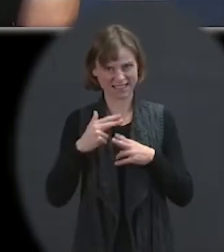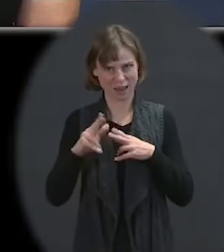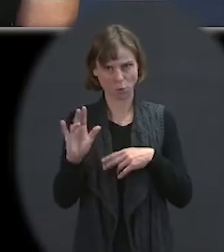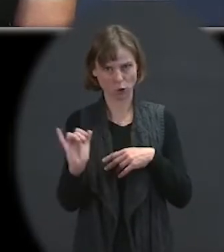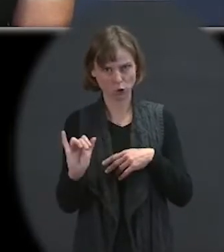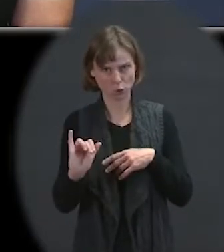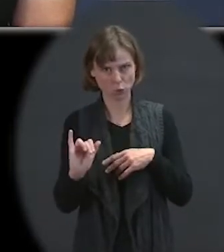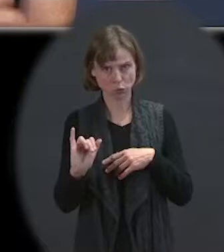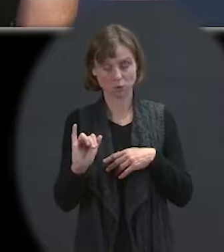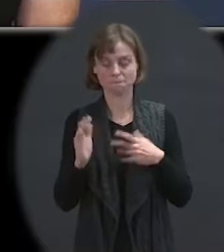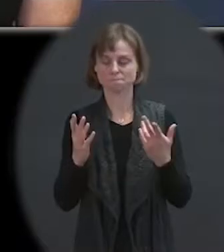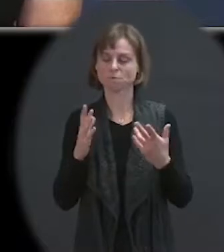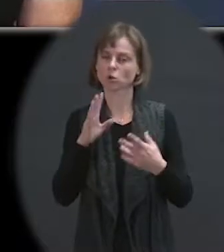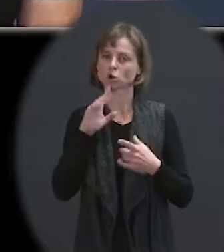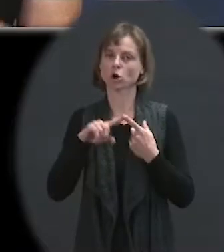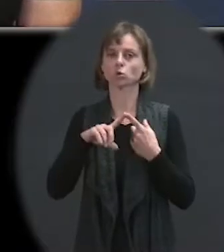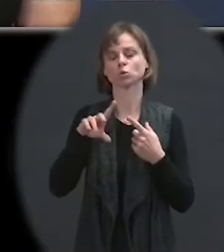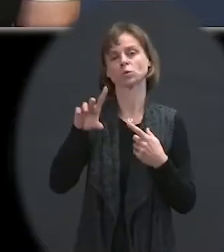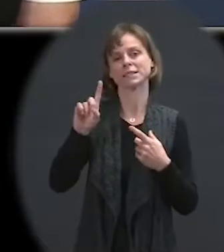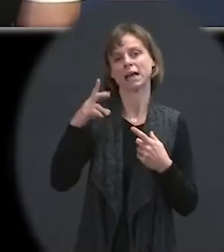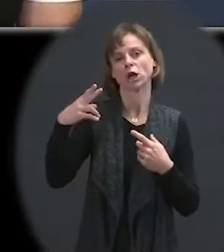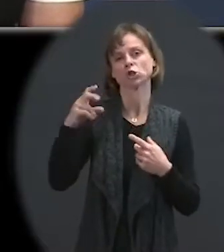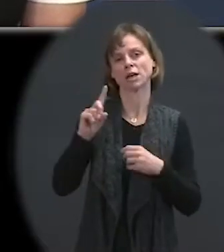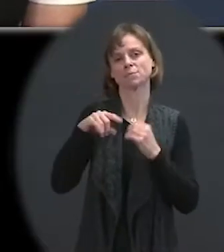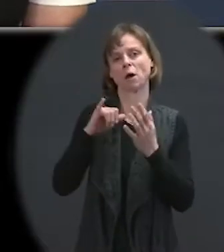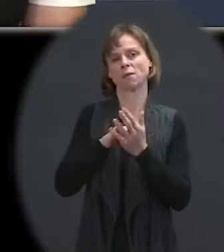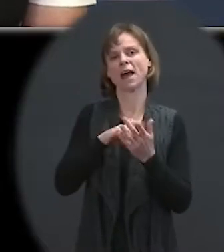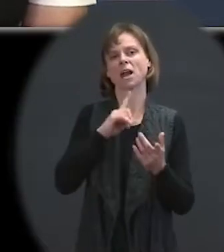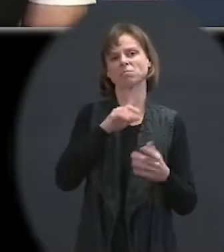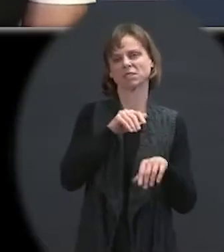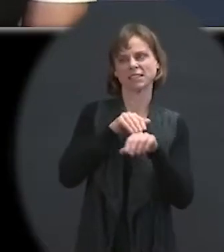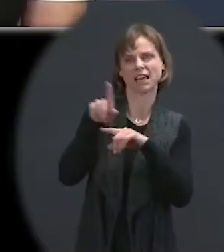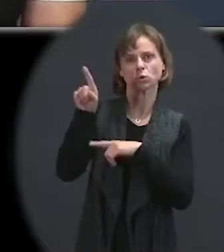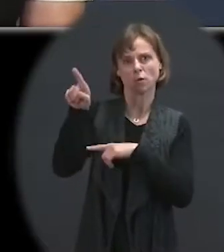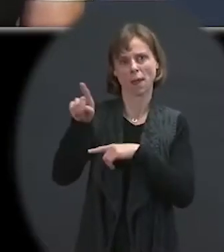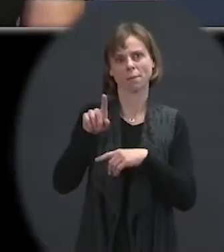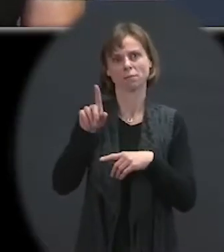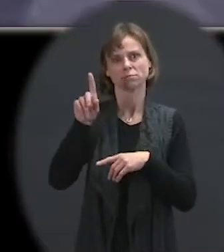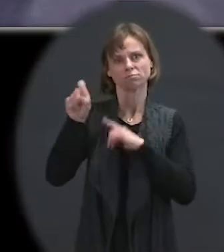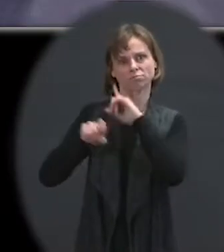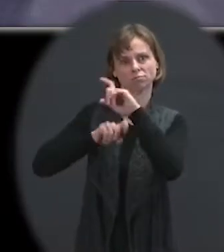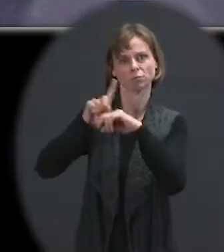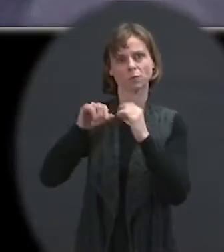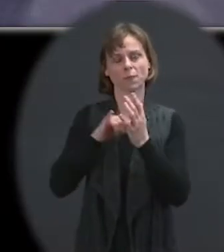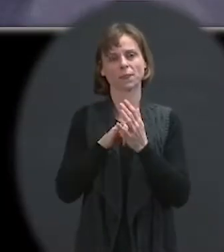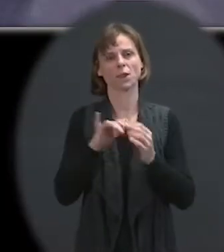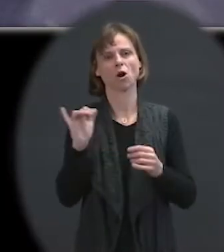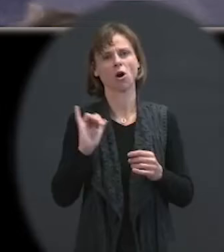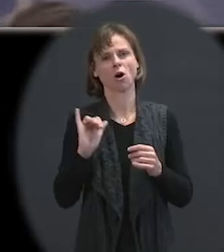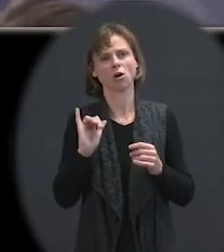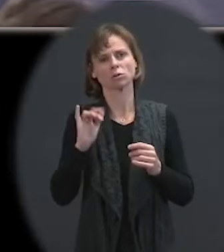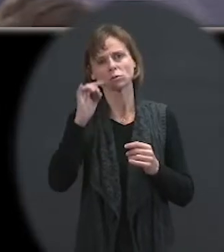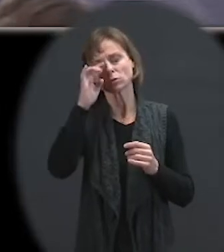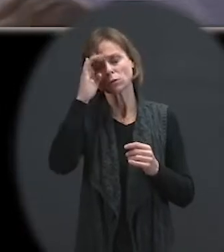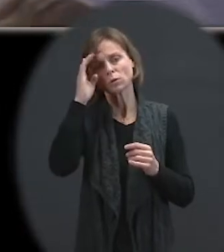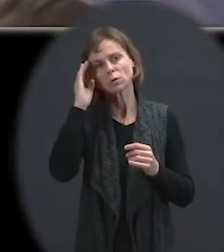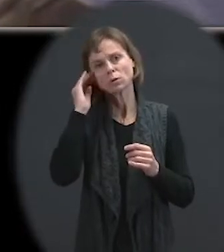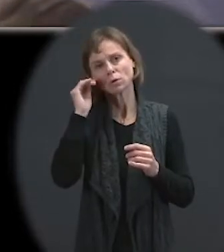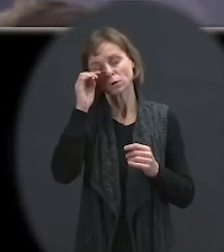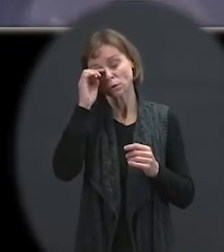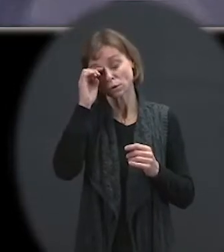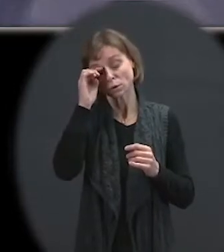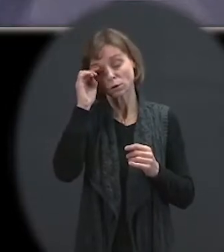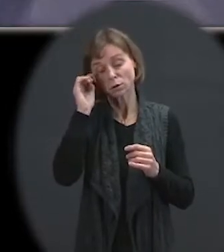of Homeland Security about that. I would certainly send you to them to talk to them more specifically and directly about it. It was also privately run before, which is part of the question here,